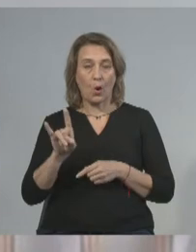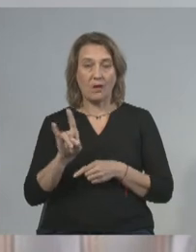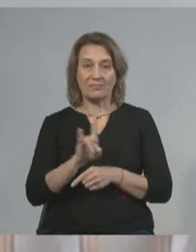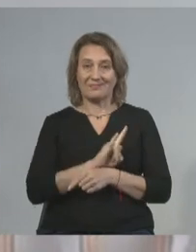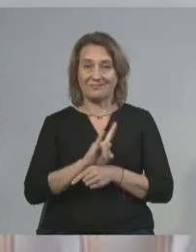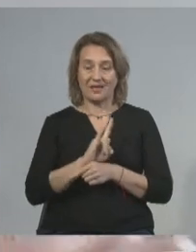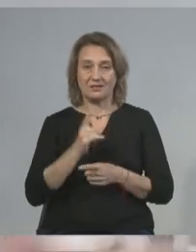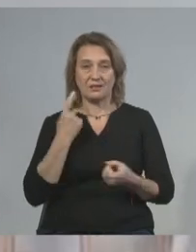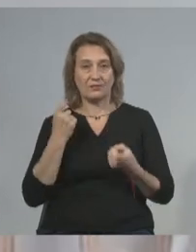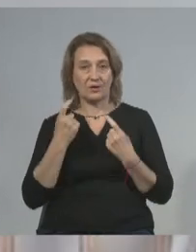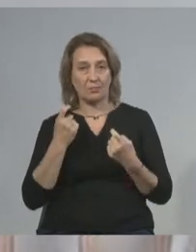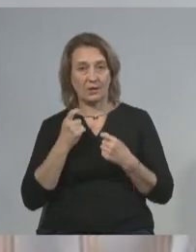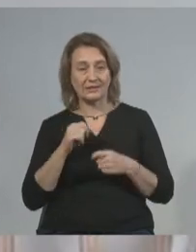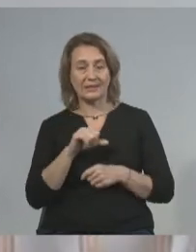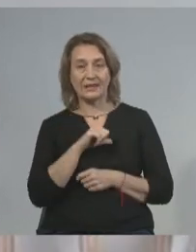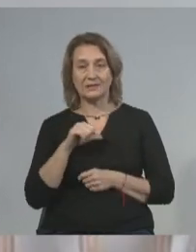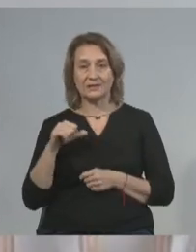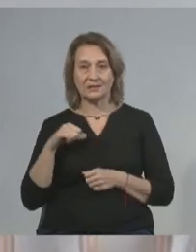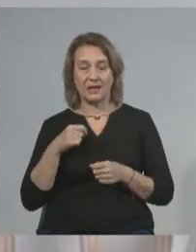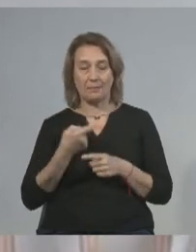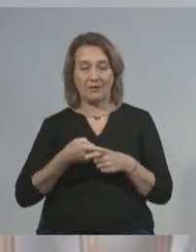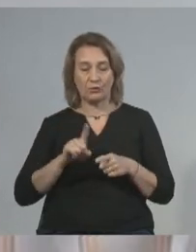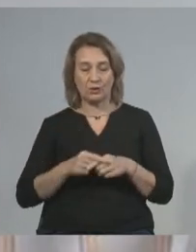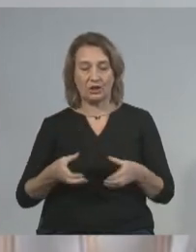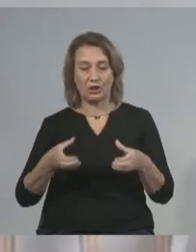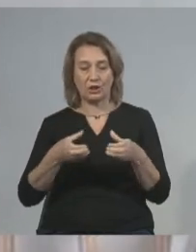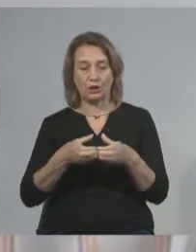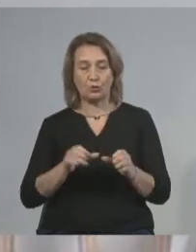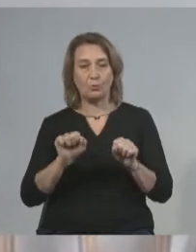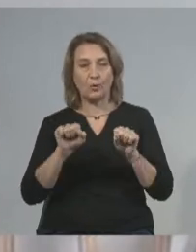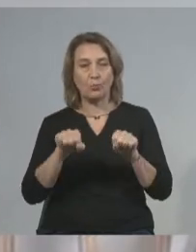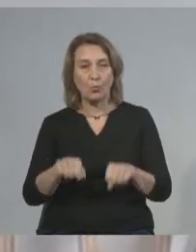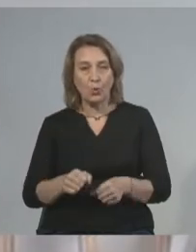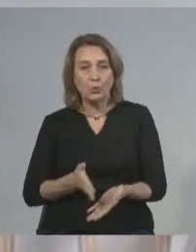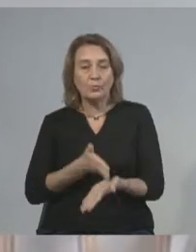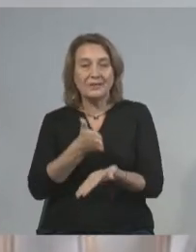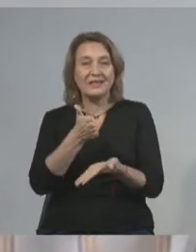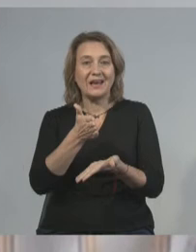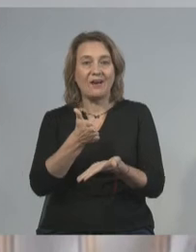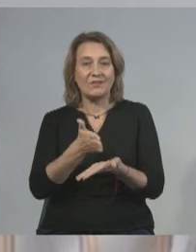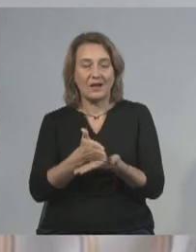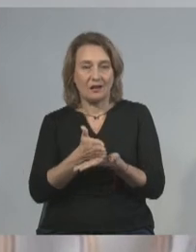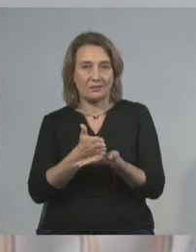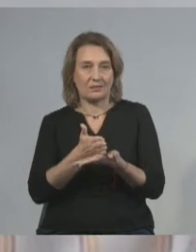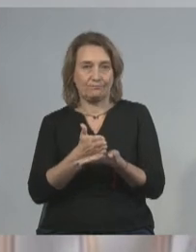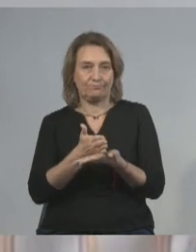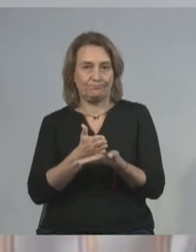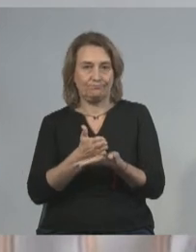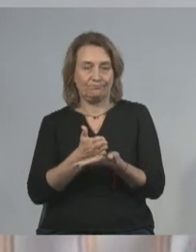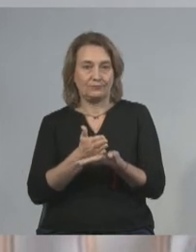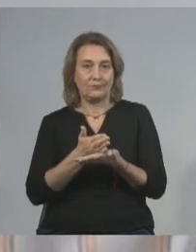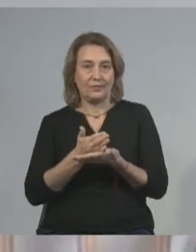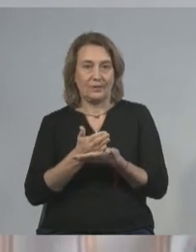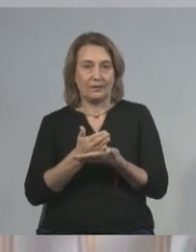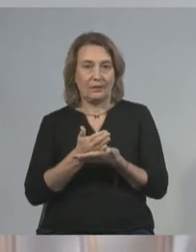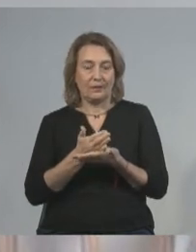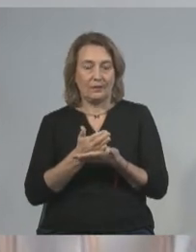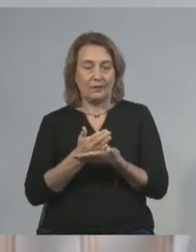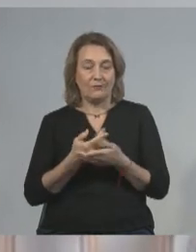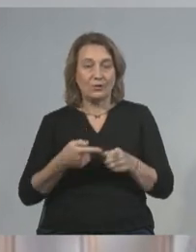they might be targets of disinformation campaigns but also these groups might be the source of those